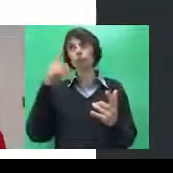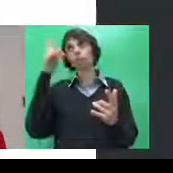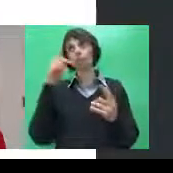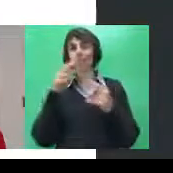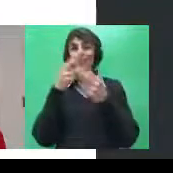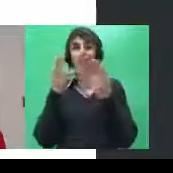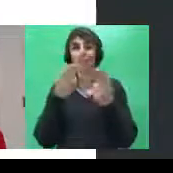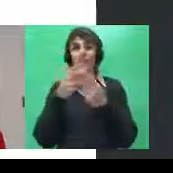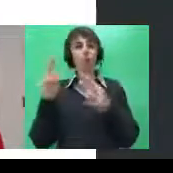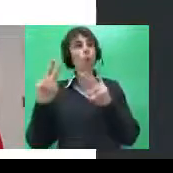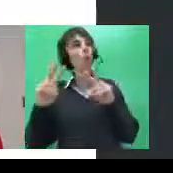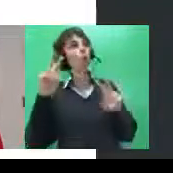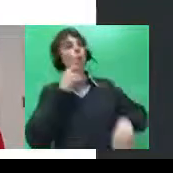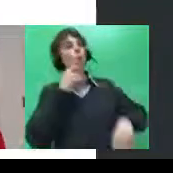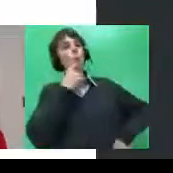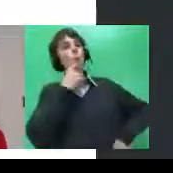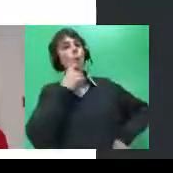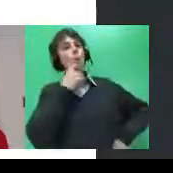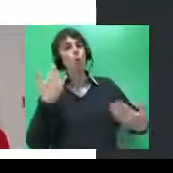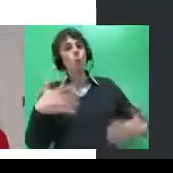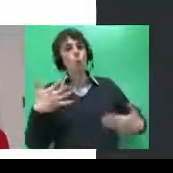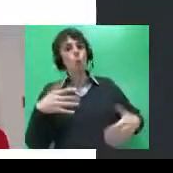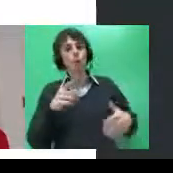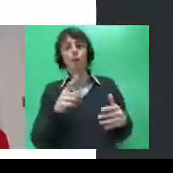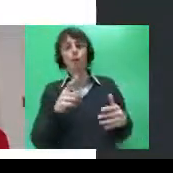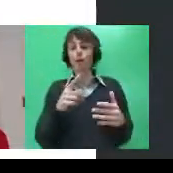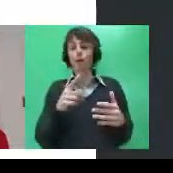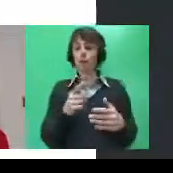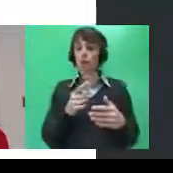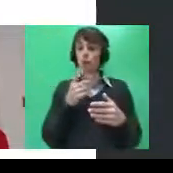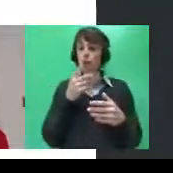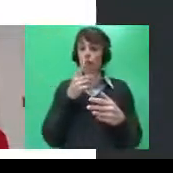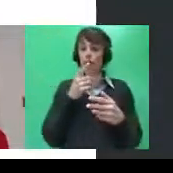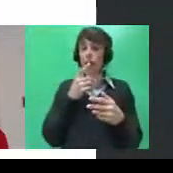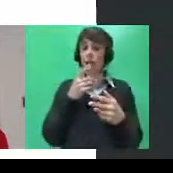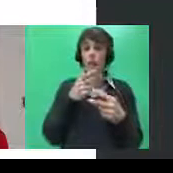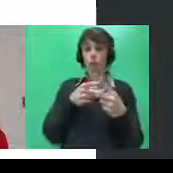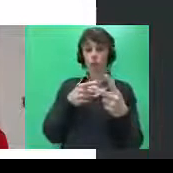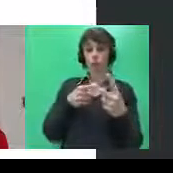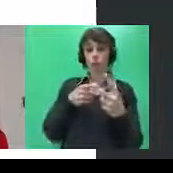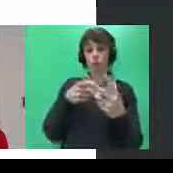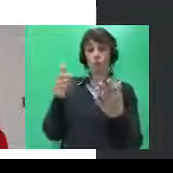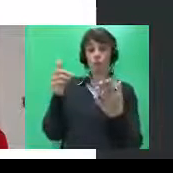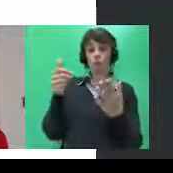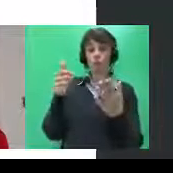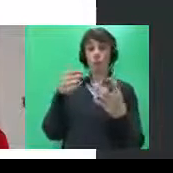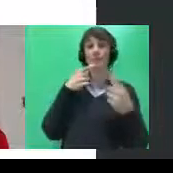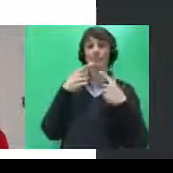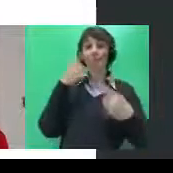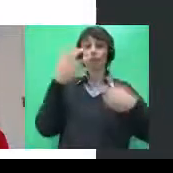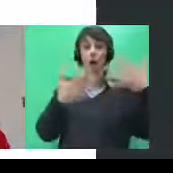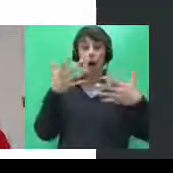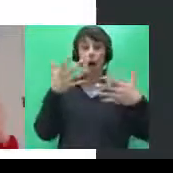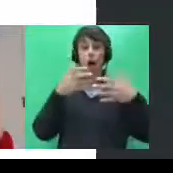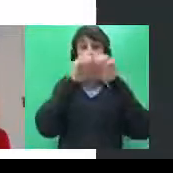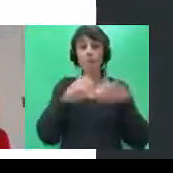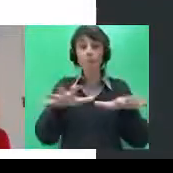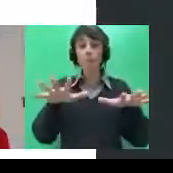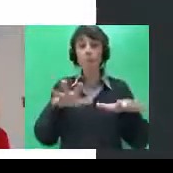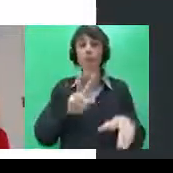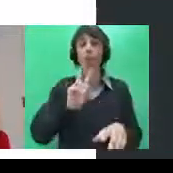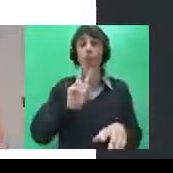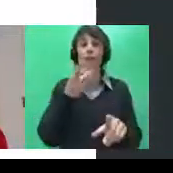regard. And we have two publications of, or the publication of data is twice a year. So this data we're looking at is